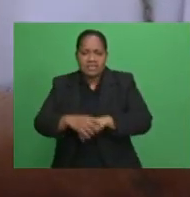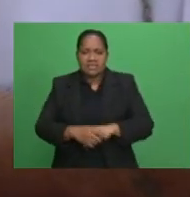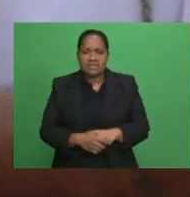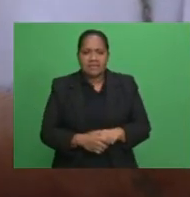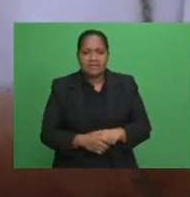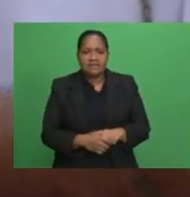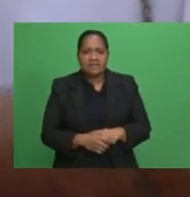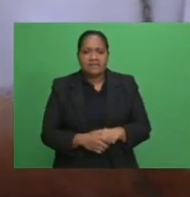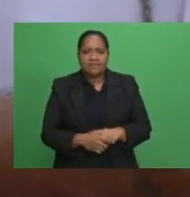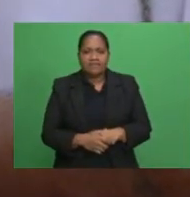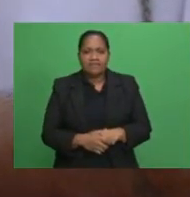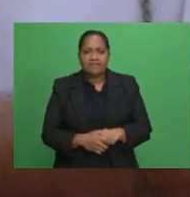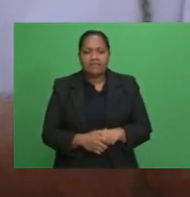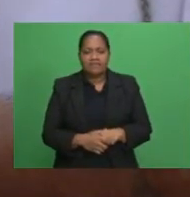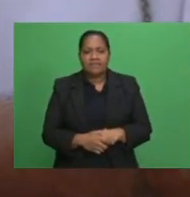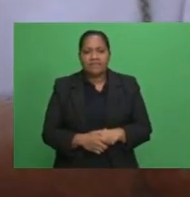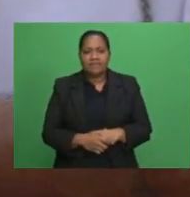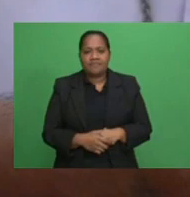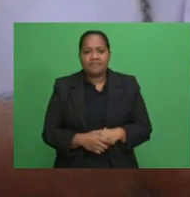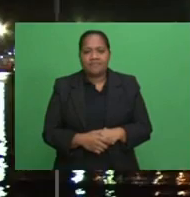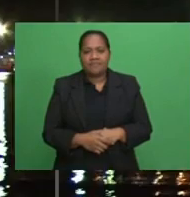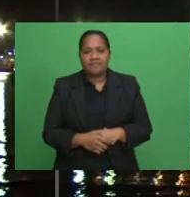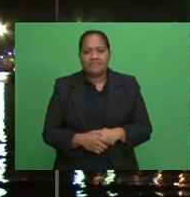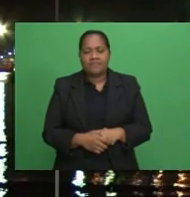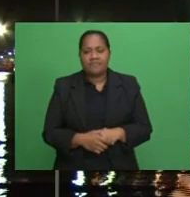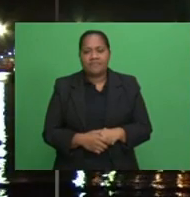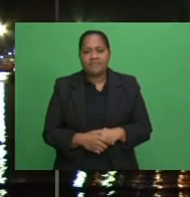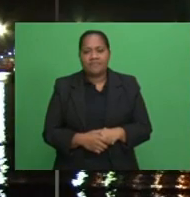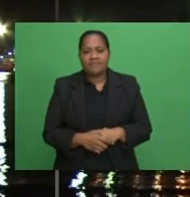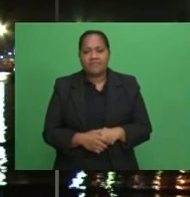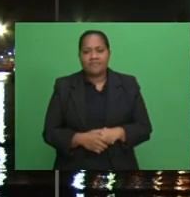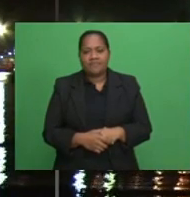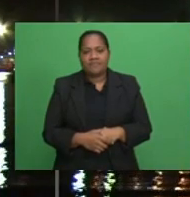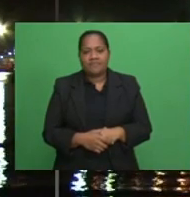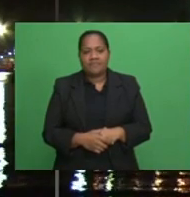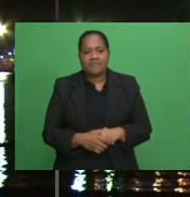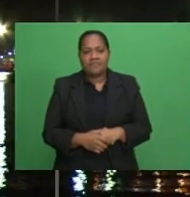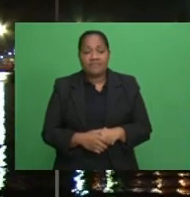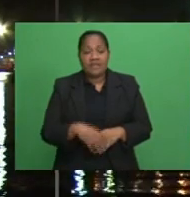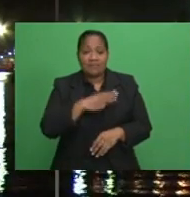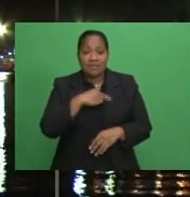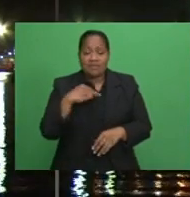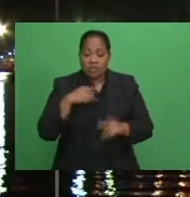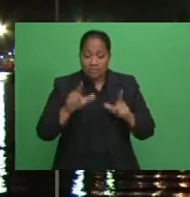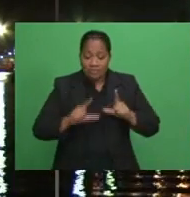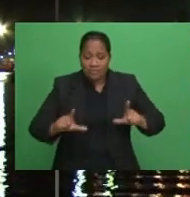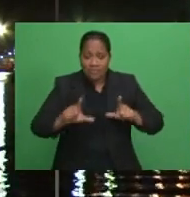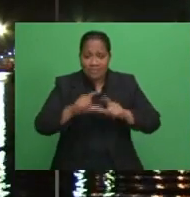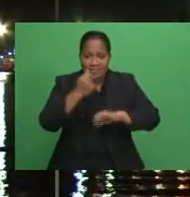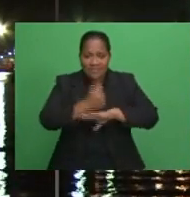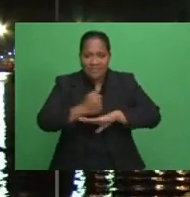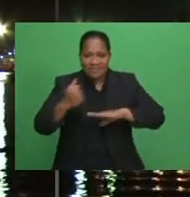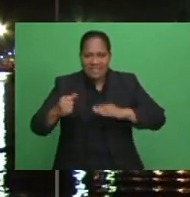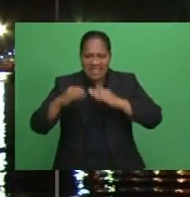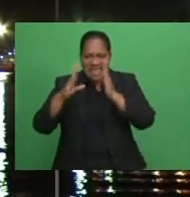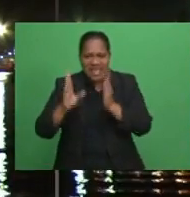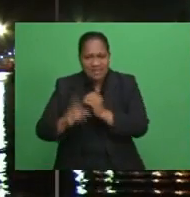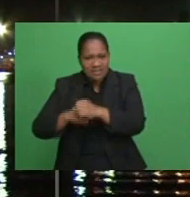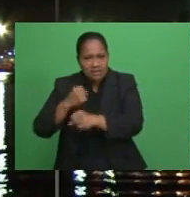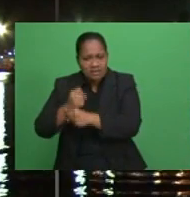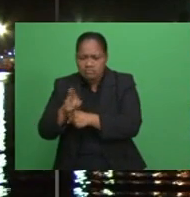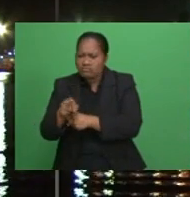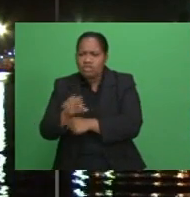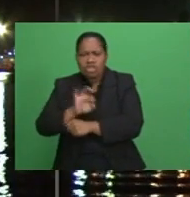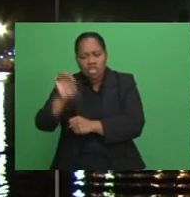the church. Lena Rees, FBC News. The Minister for Local Government and Housing does not expect an increase